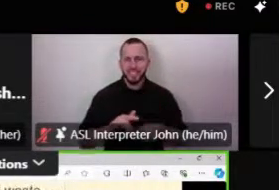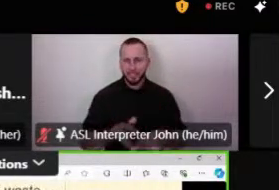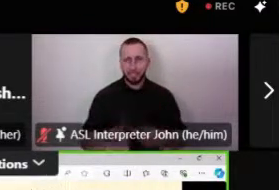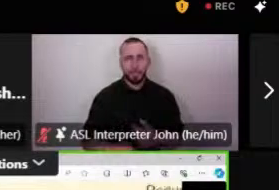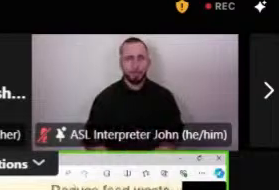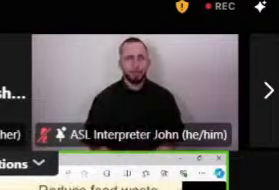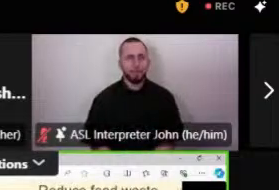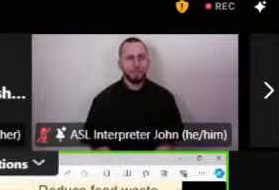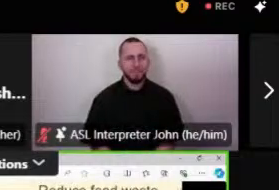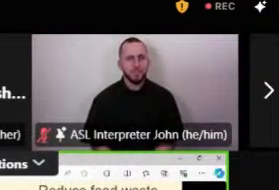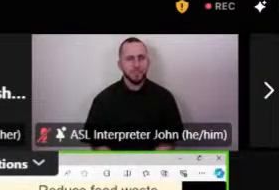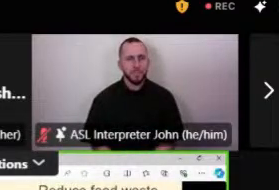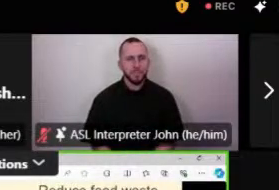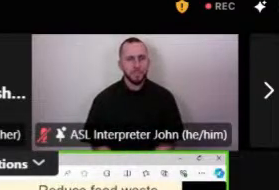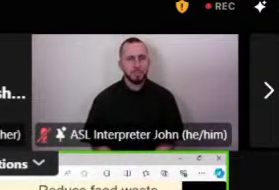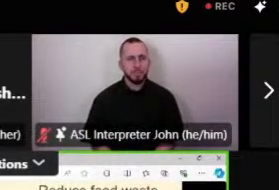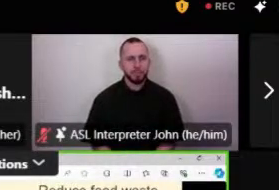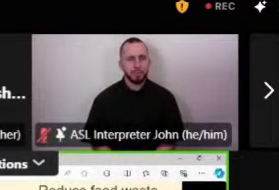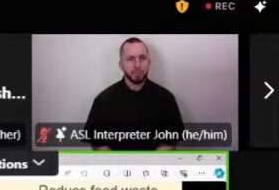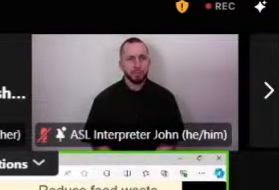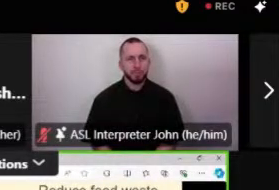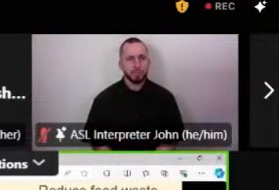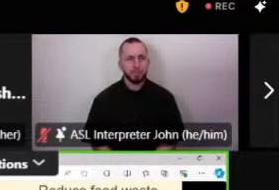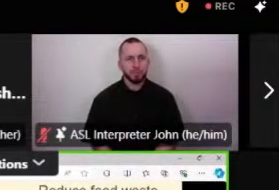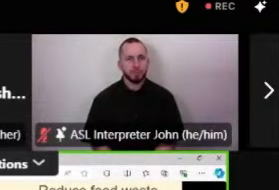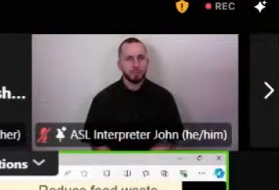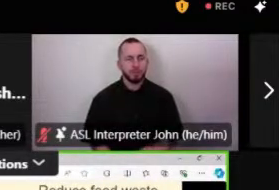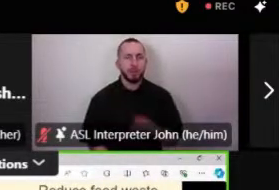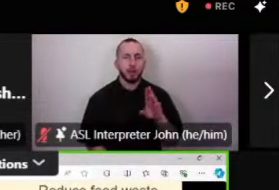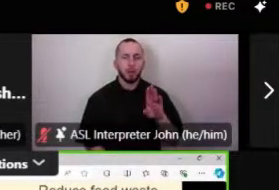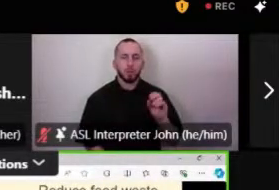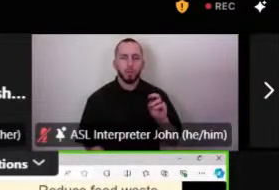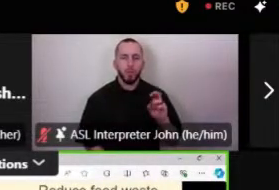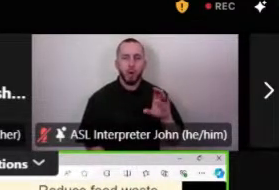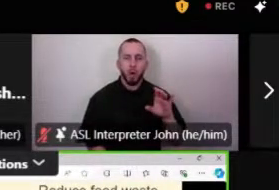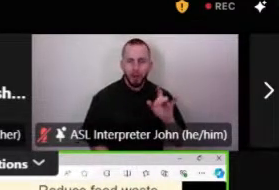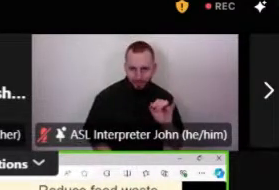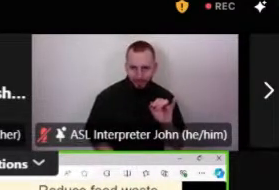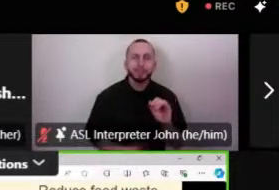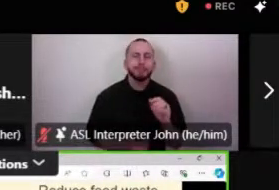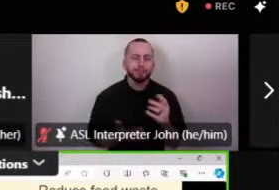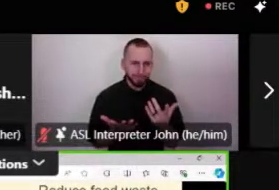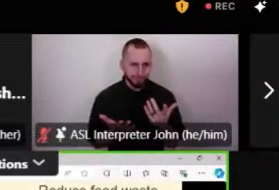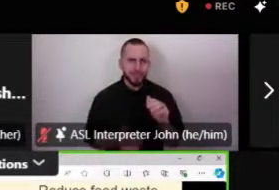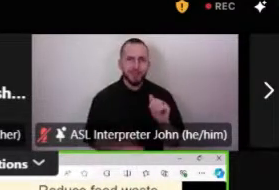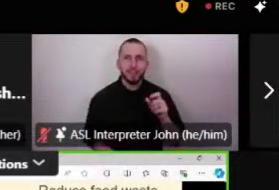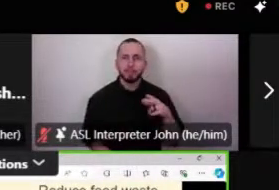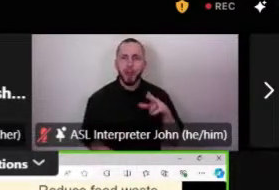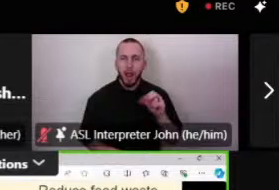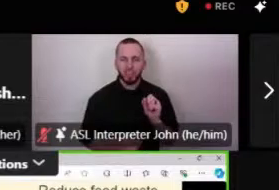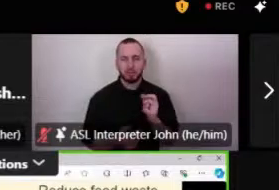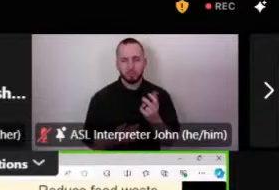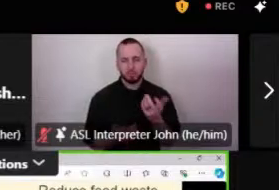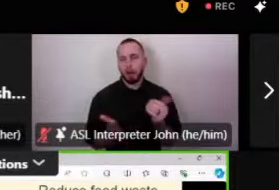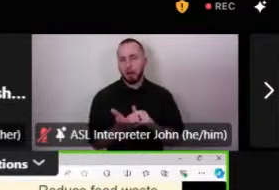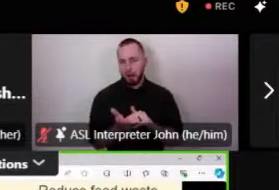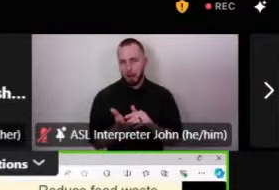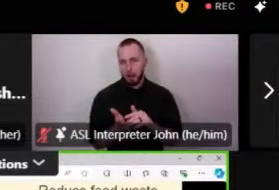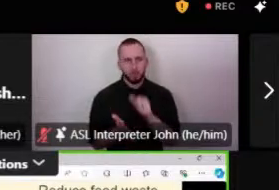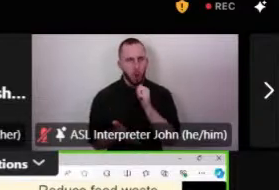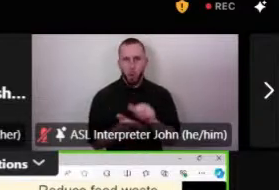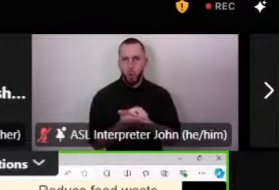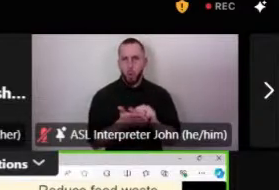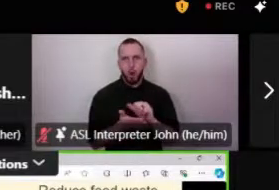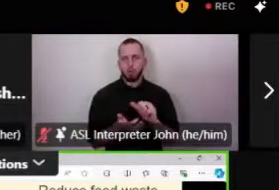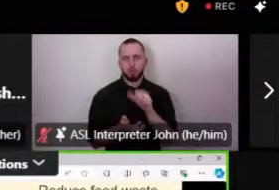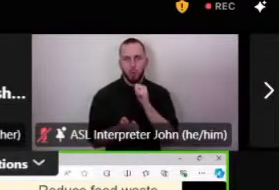We'll talk about broccoli and asparagus. And like I said, with those berries, if you're able to avoid washing them until you put them